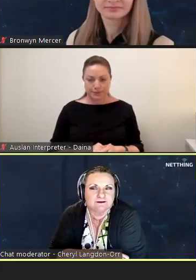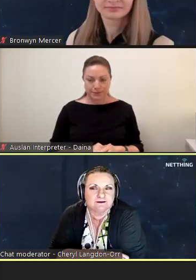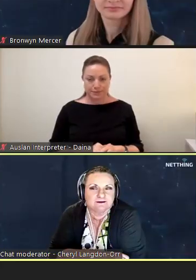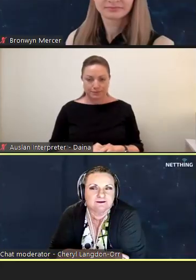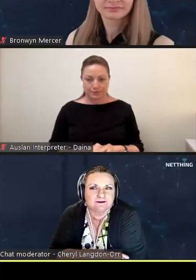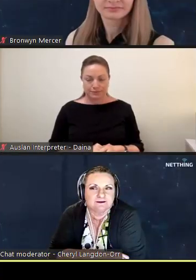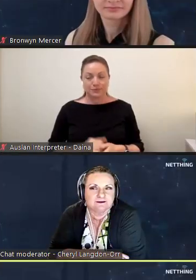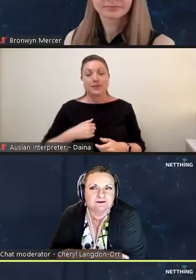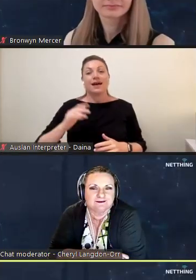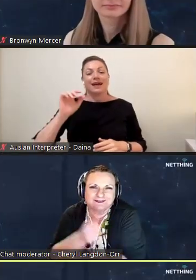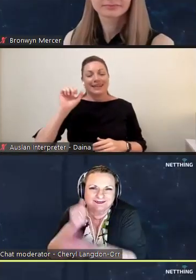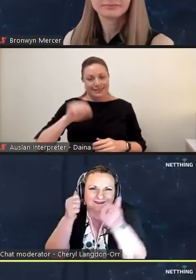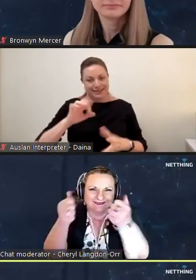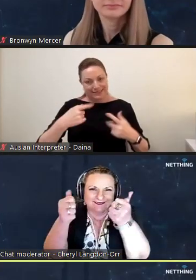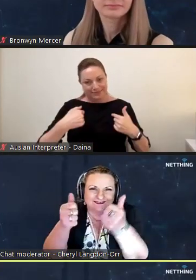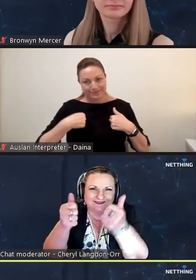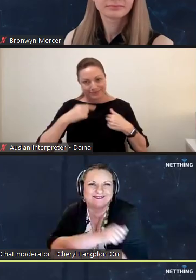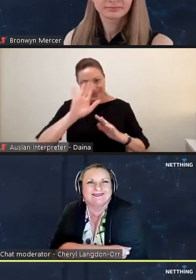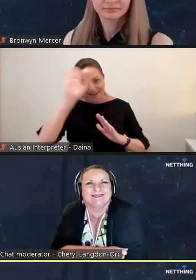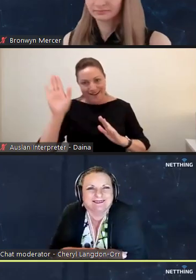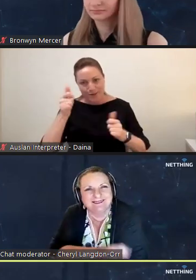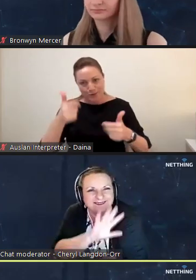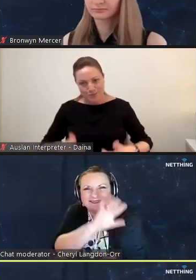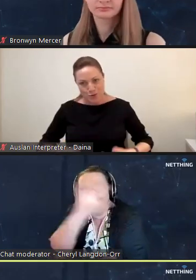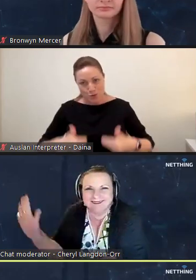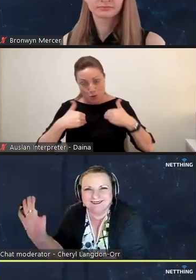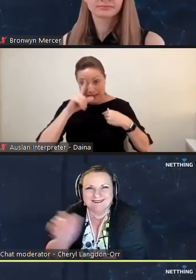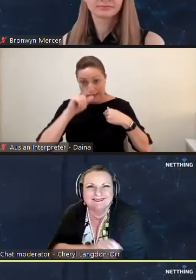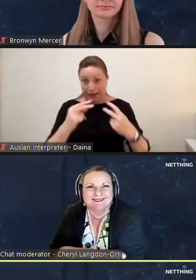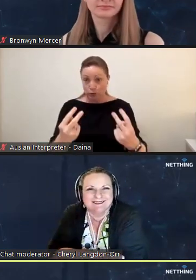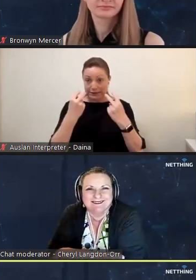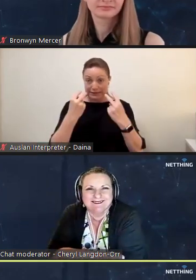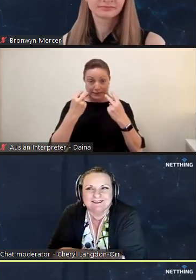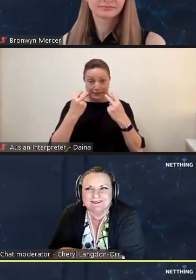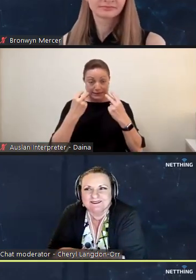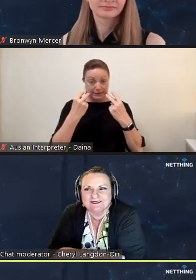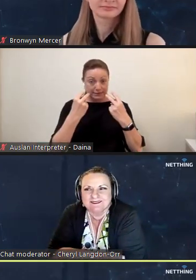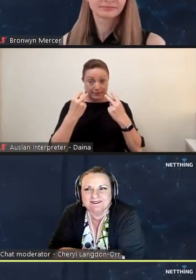Yes, hello. Good morning. Good morning. Can you see me, everybody?